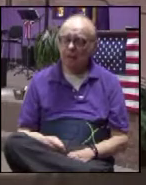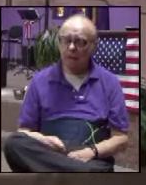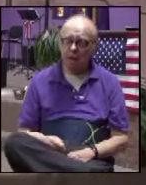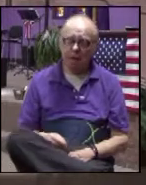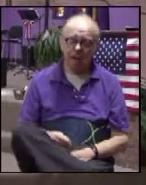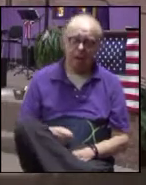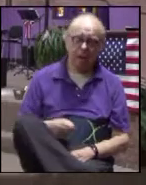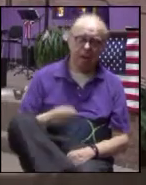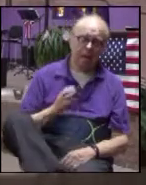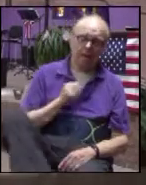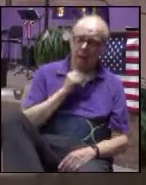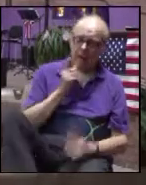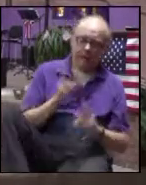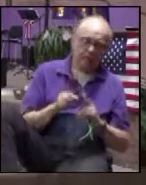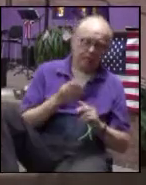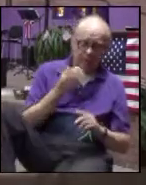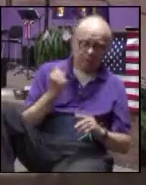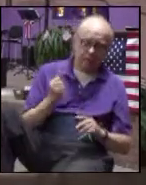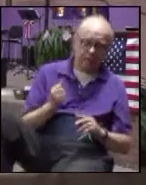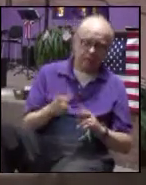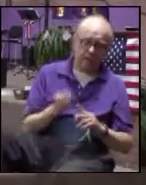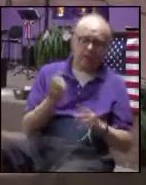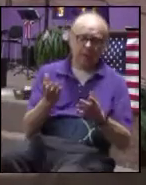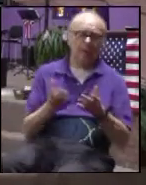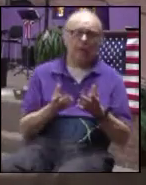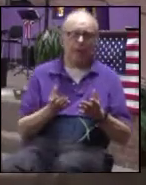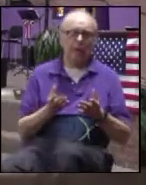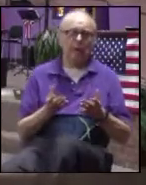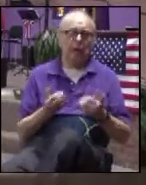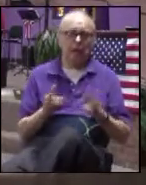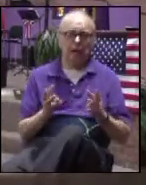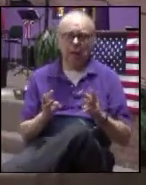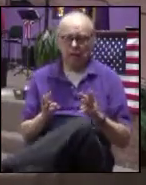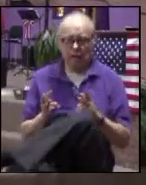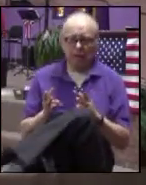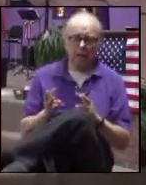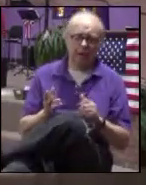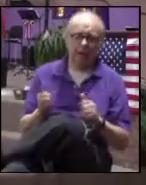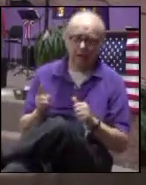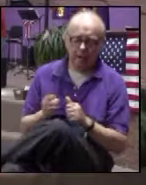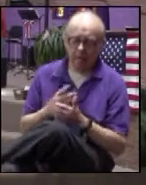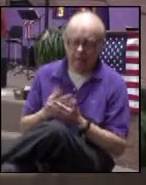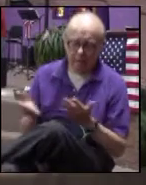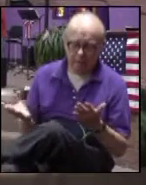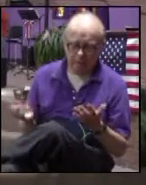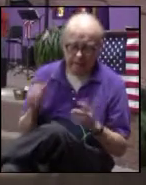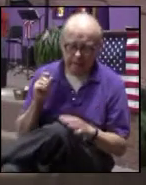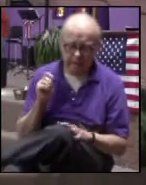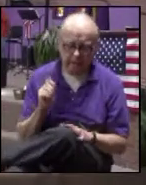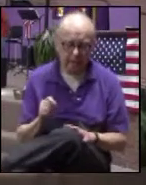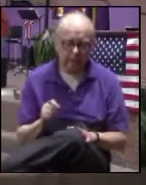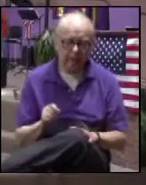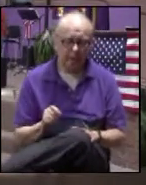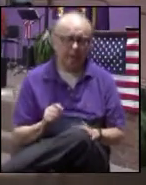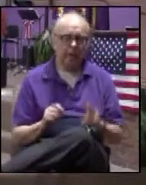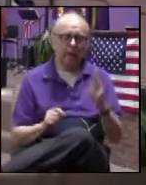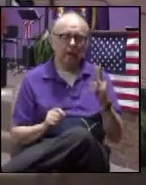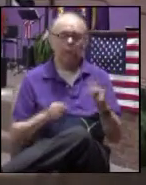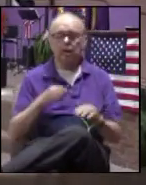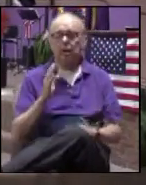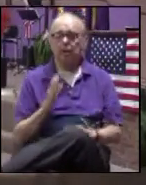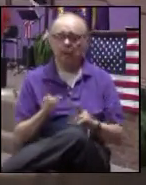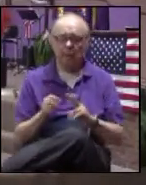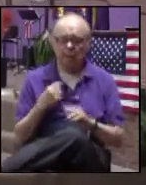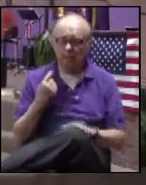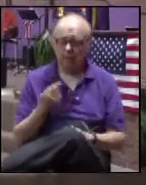So God just doesn't choose the best, he chooses the willing. And I want to hit upon that first part for my second point here. Number 2, God